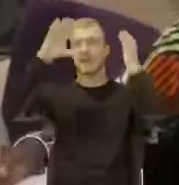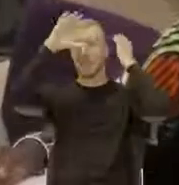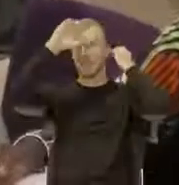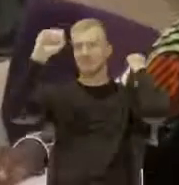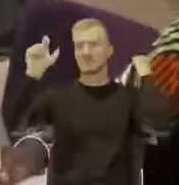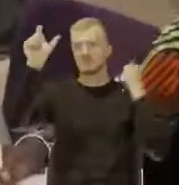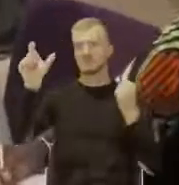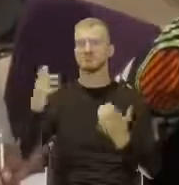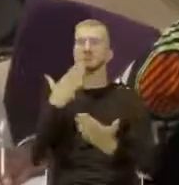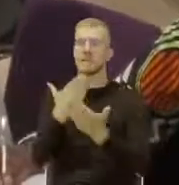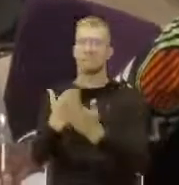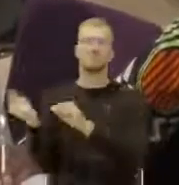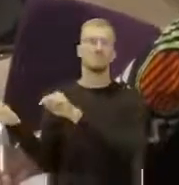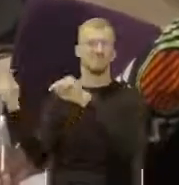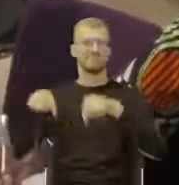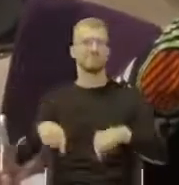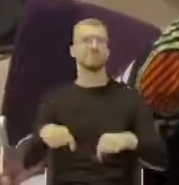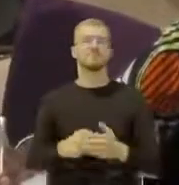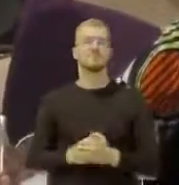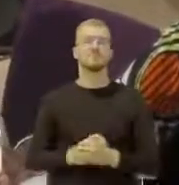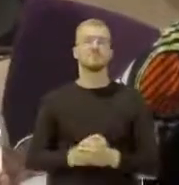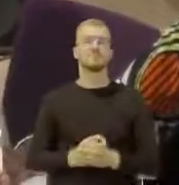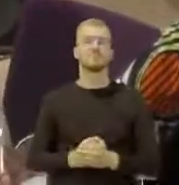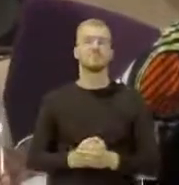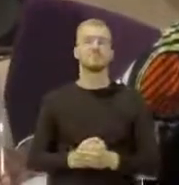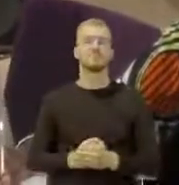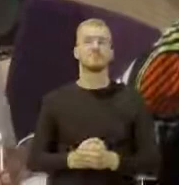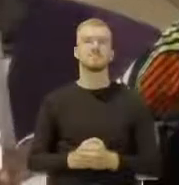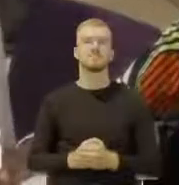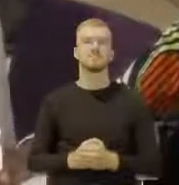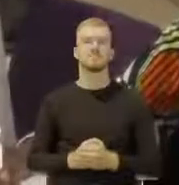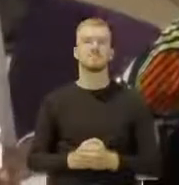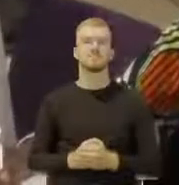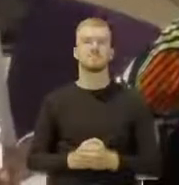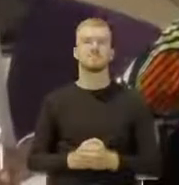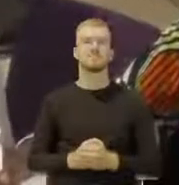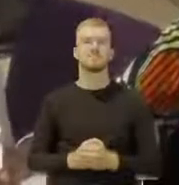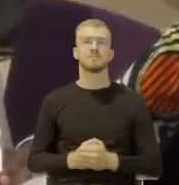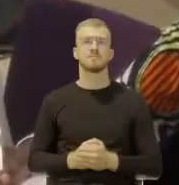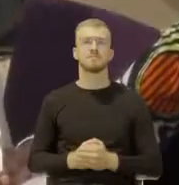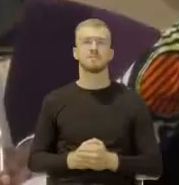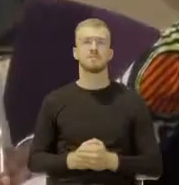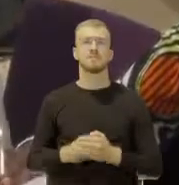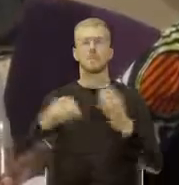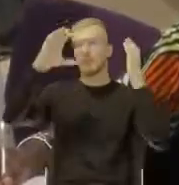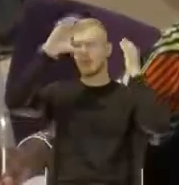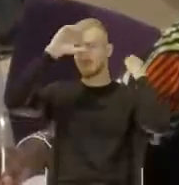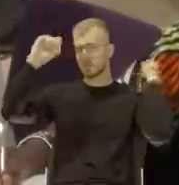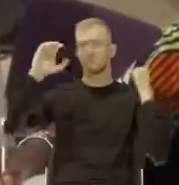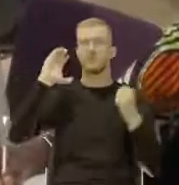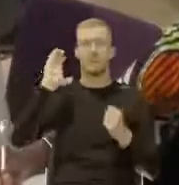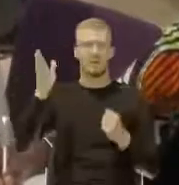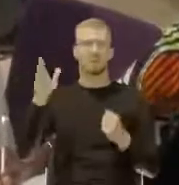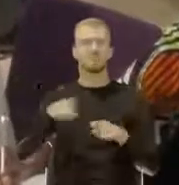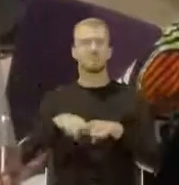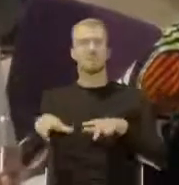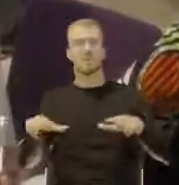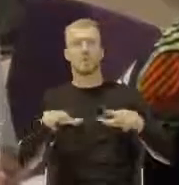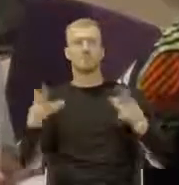of United Cities and Local Governments in October, the place where we hope to adopt our